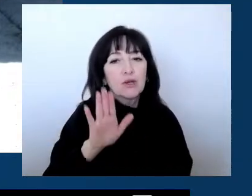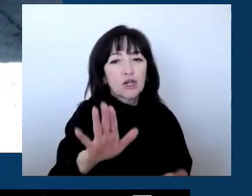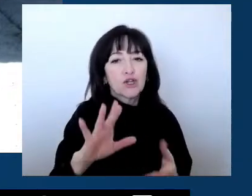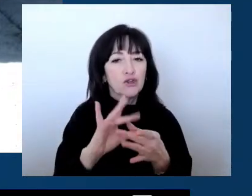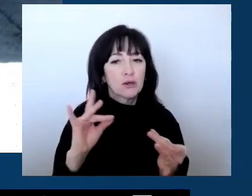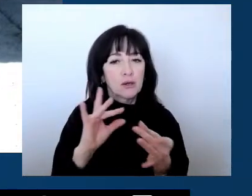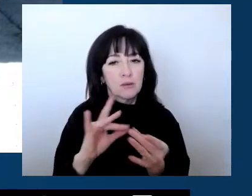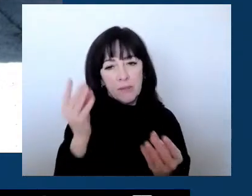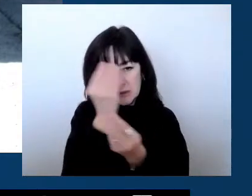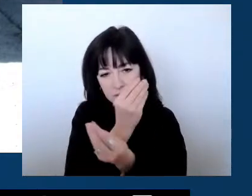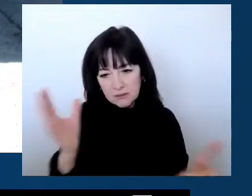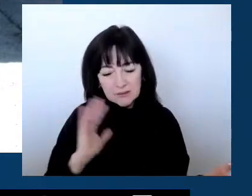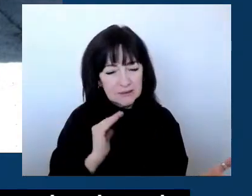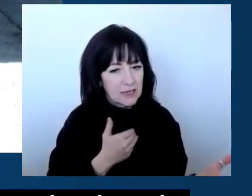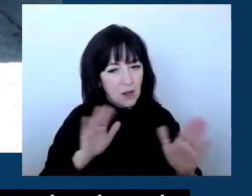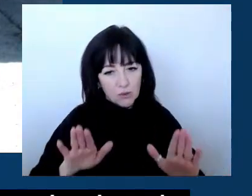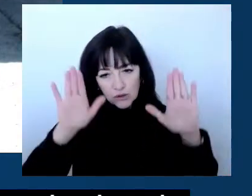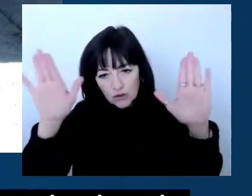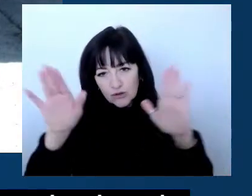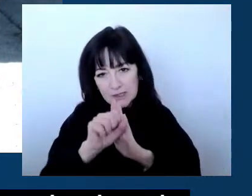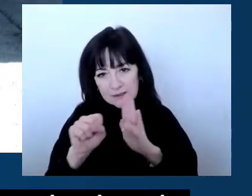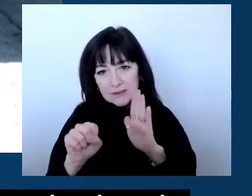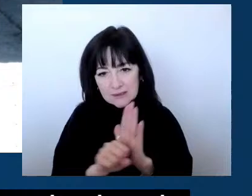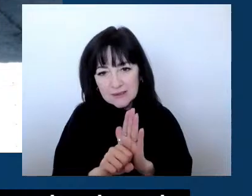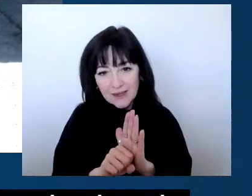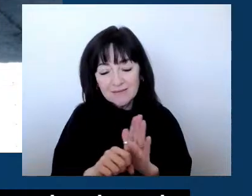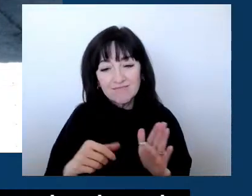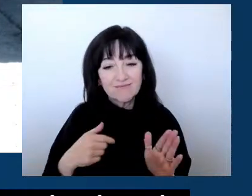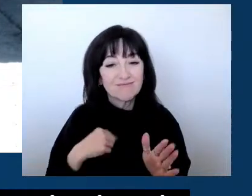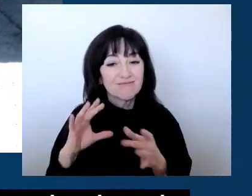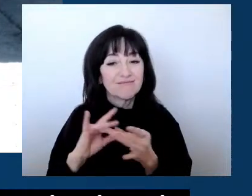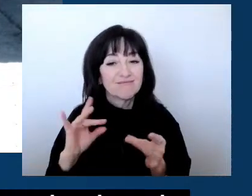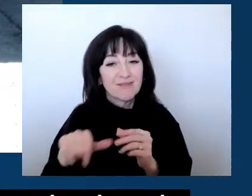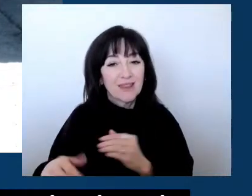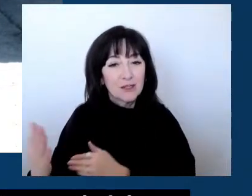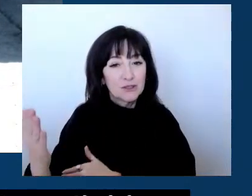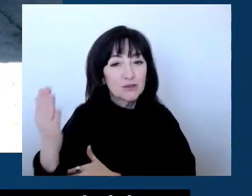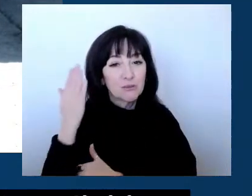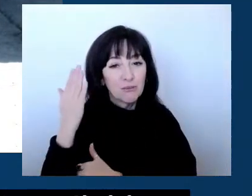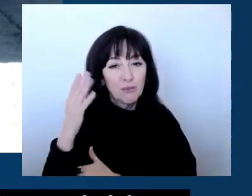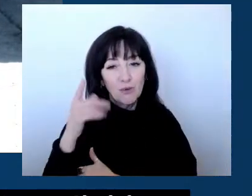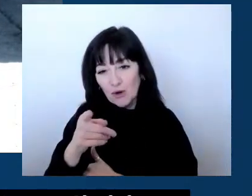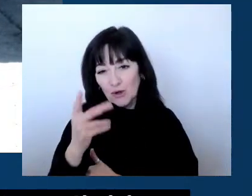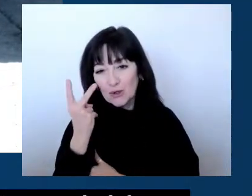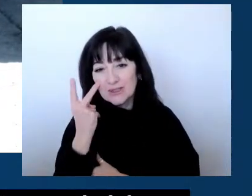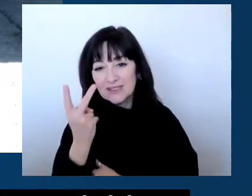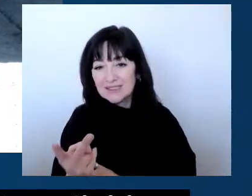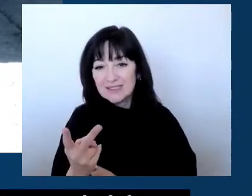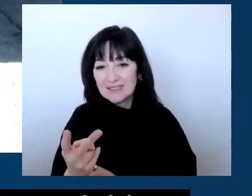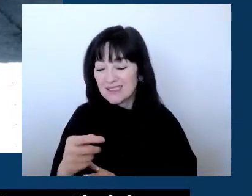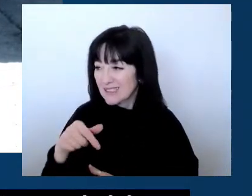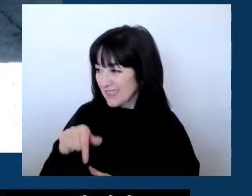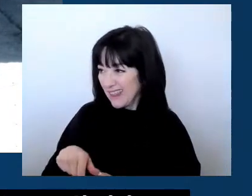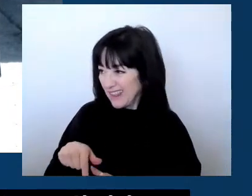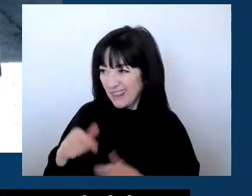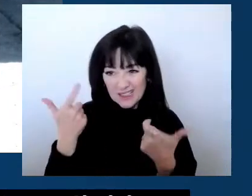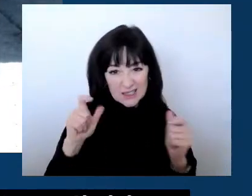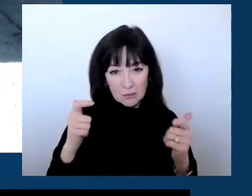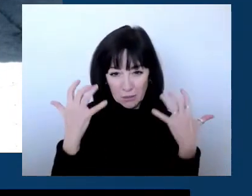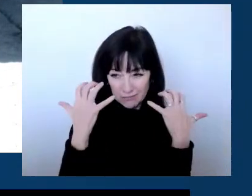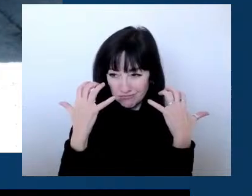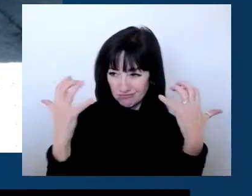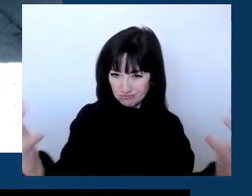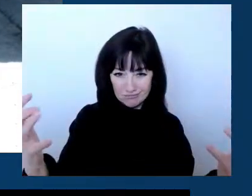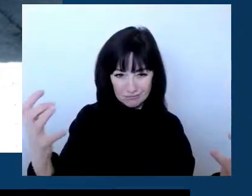our great state. As I mentioned this morning, you've probably noticed that this is a big crowd for Delaware, by the way,